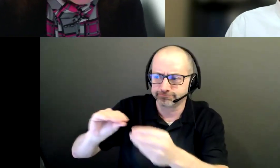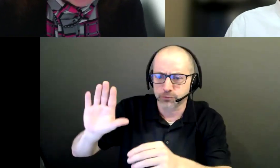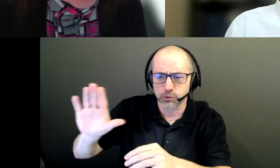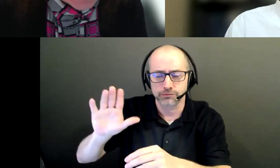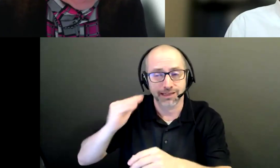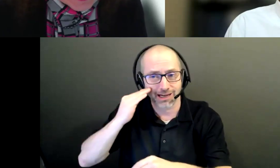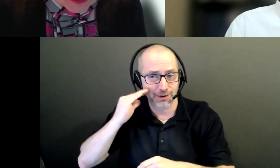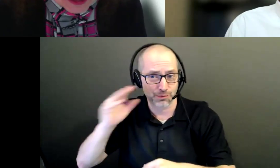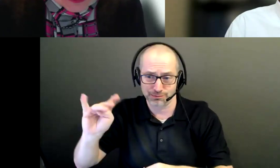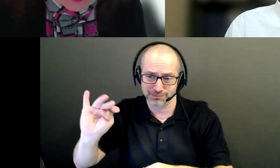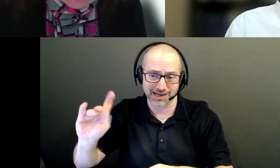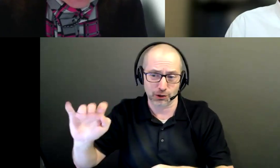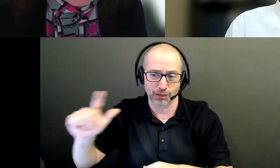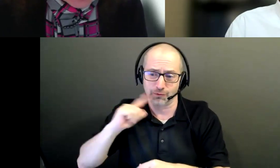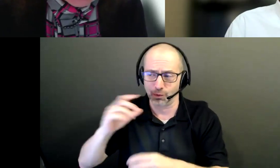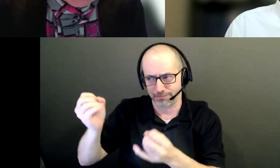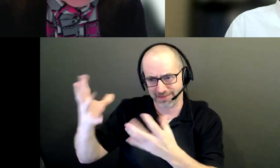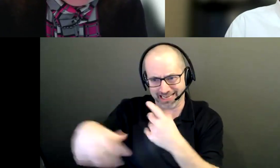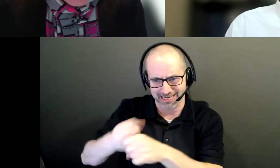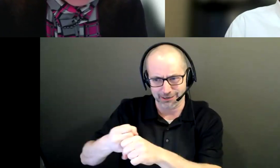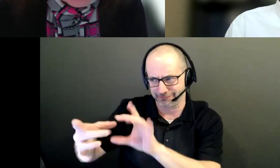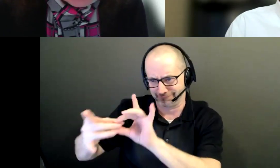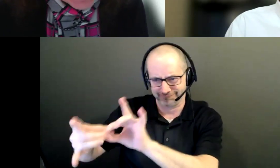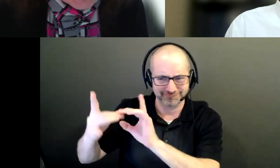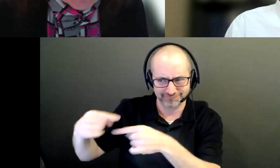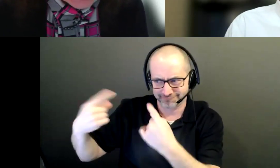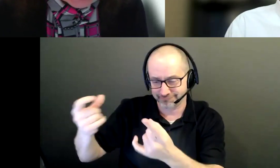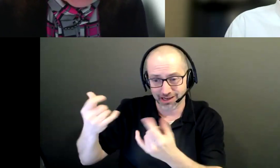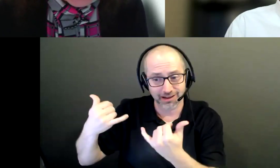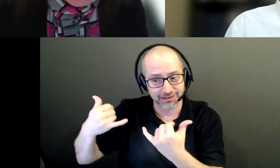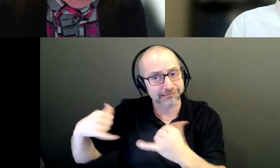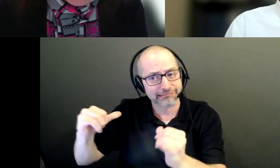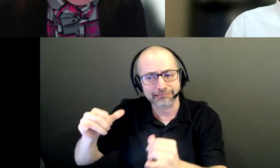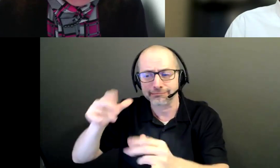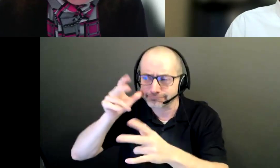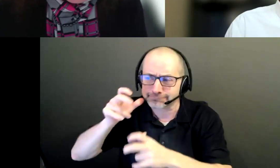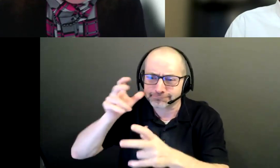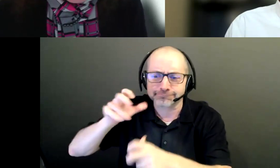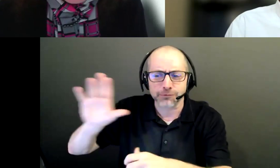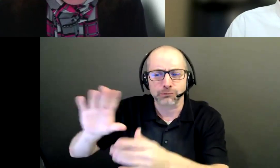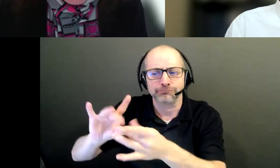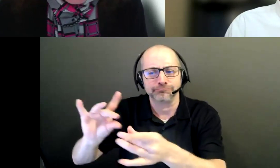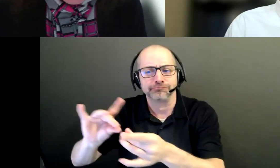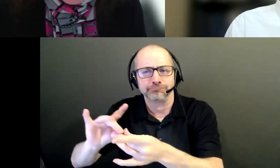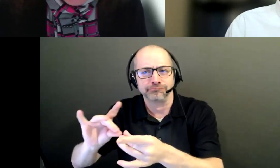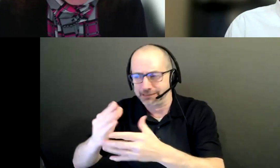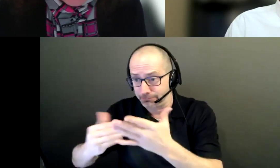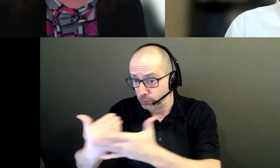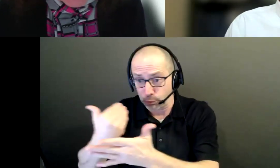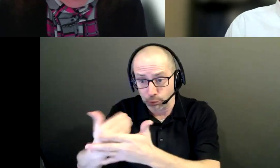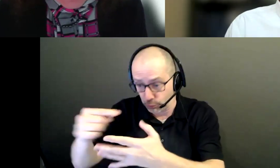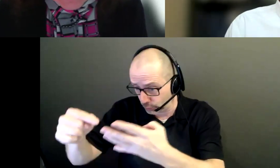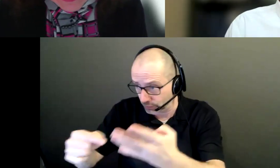for many years, as I've known you, but I didn't know what you've shared tonight. So that's really